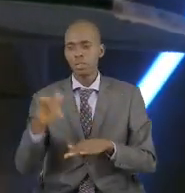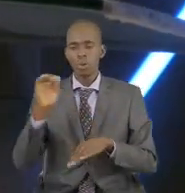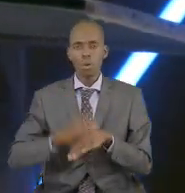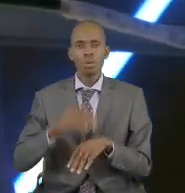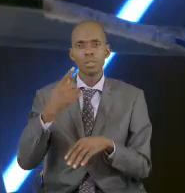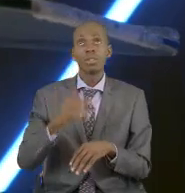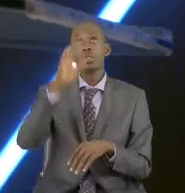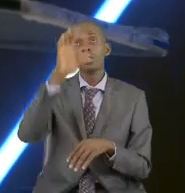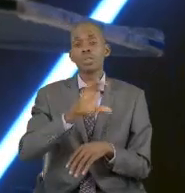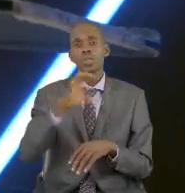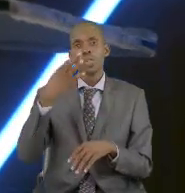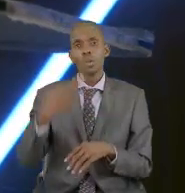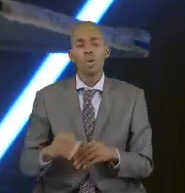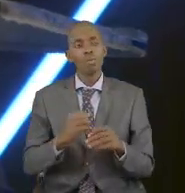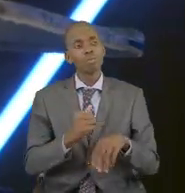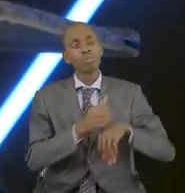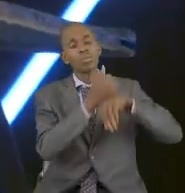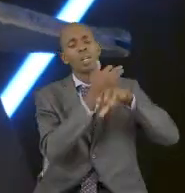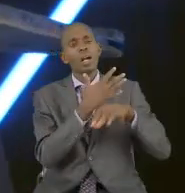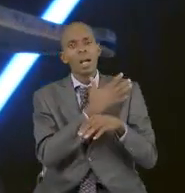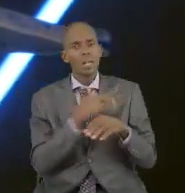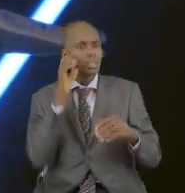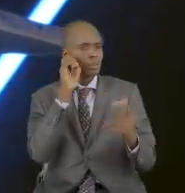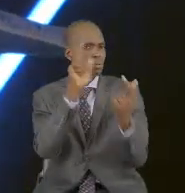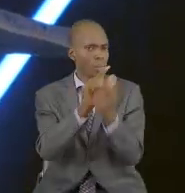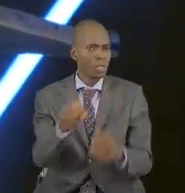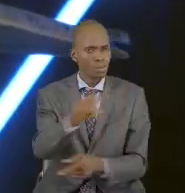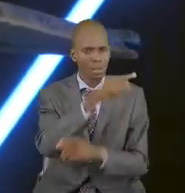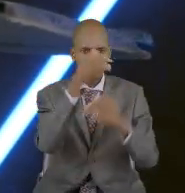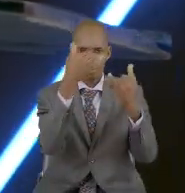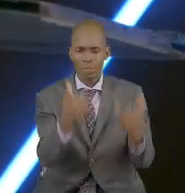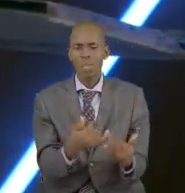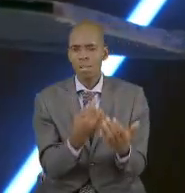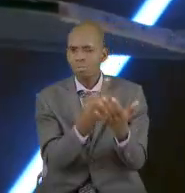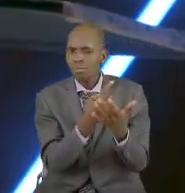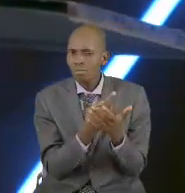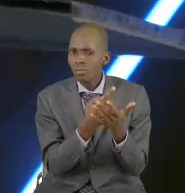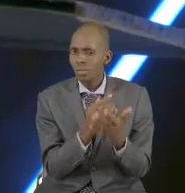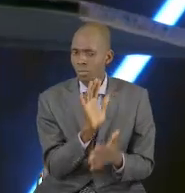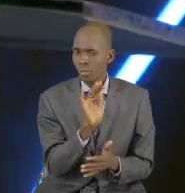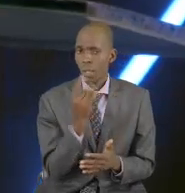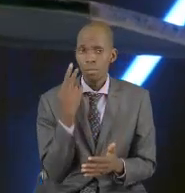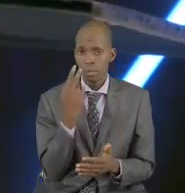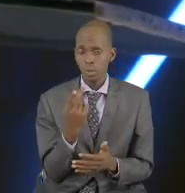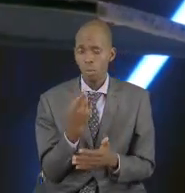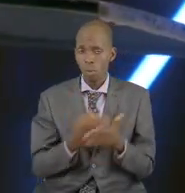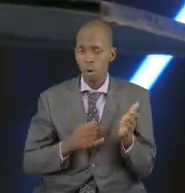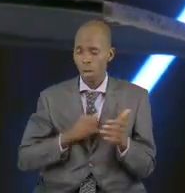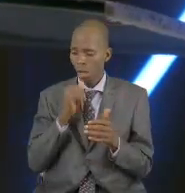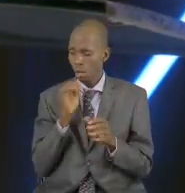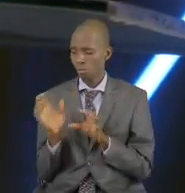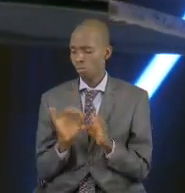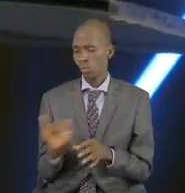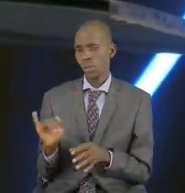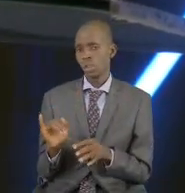them now, he consulted, he said, this is what I do among the Gentiles. You have not